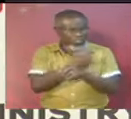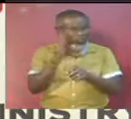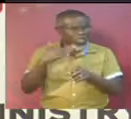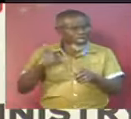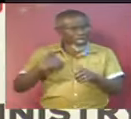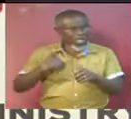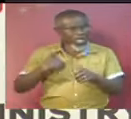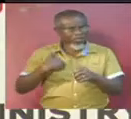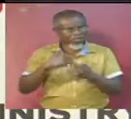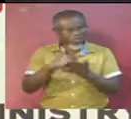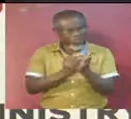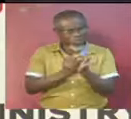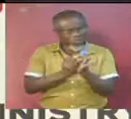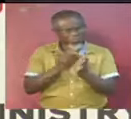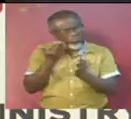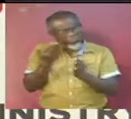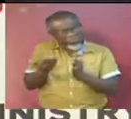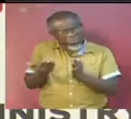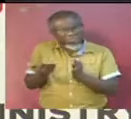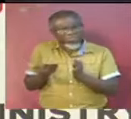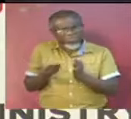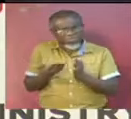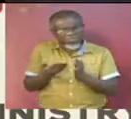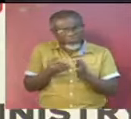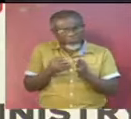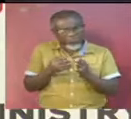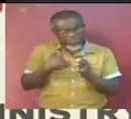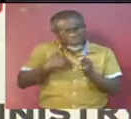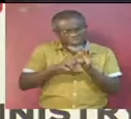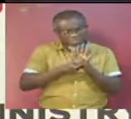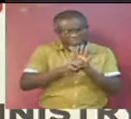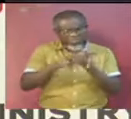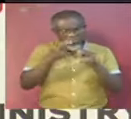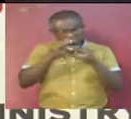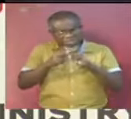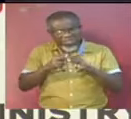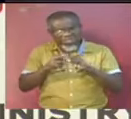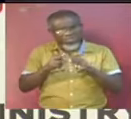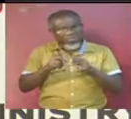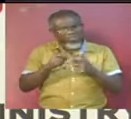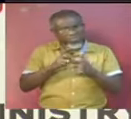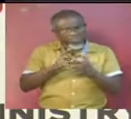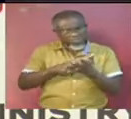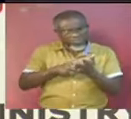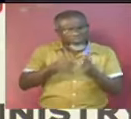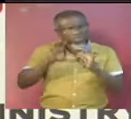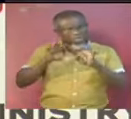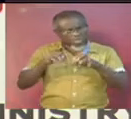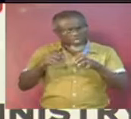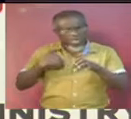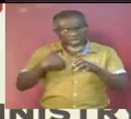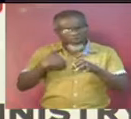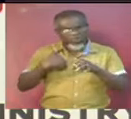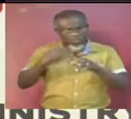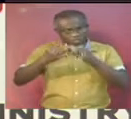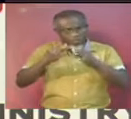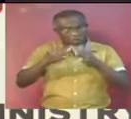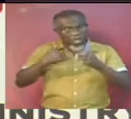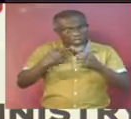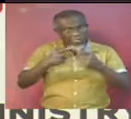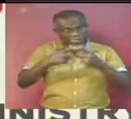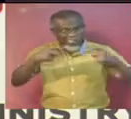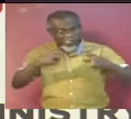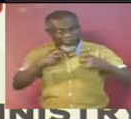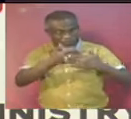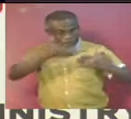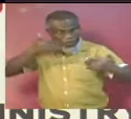believed that if you had allergies to vaccines in the past, you might have an allergic reaction to these vaccines. There have also been persons